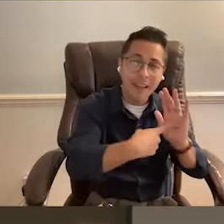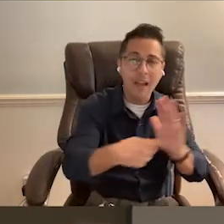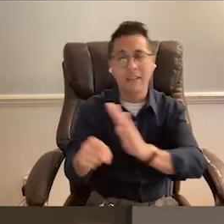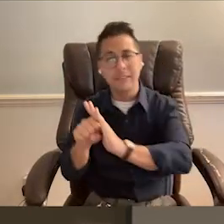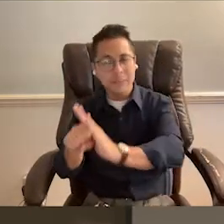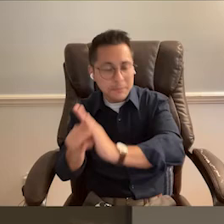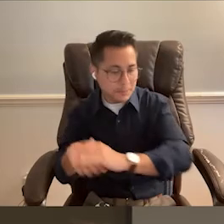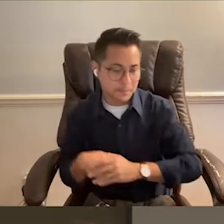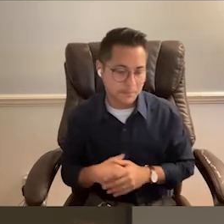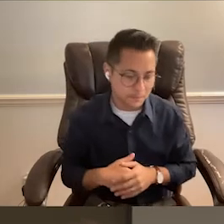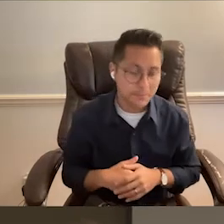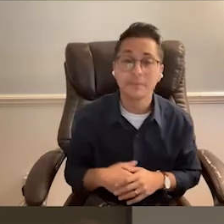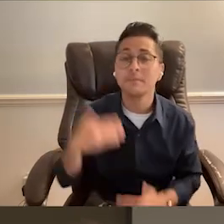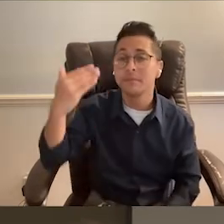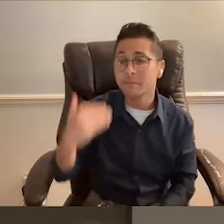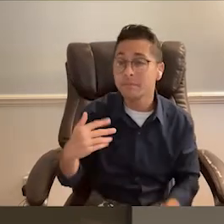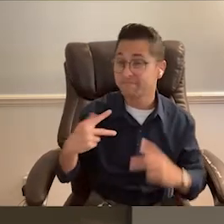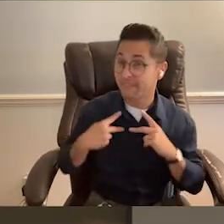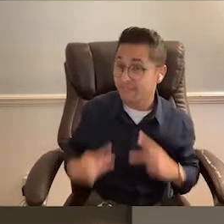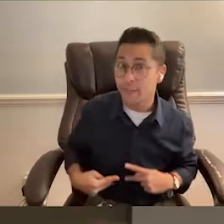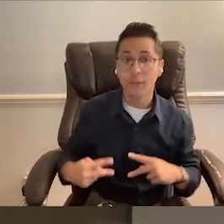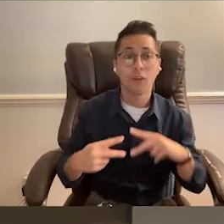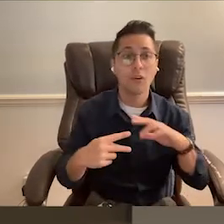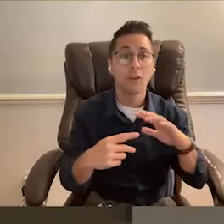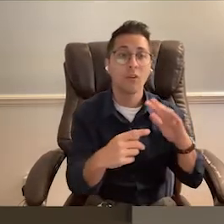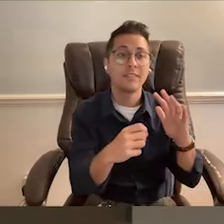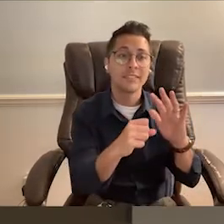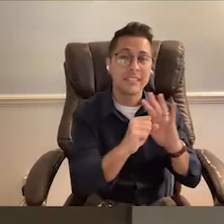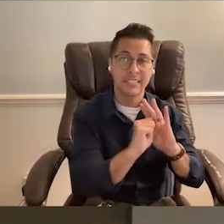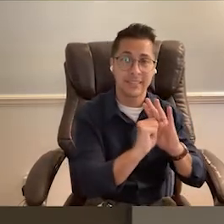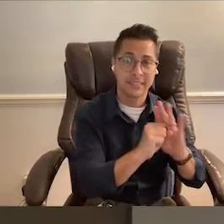right? Yeah. So that's the difference between a sign and a symptom.